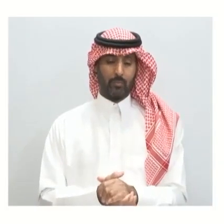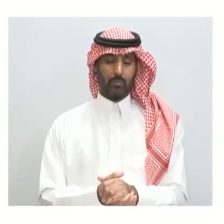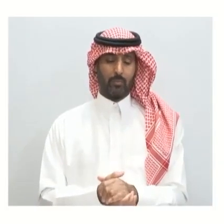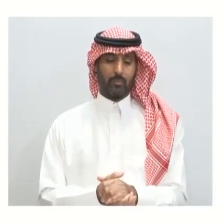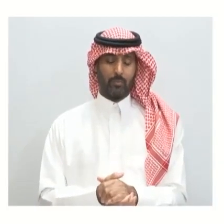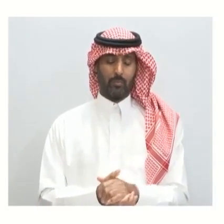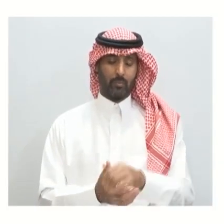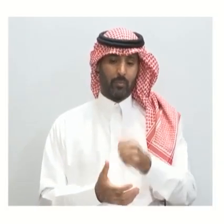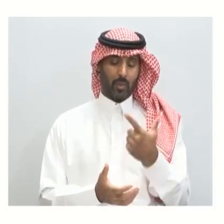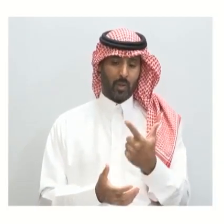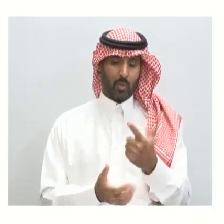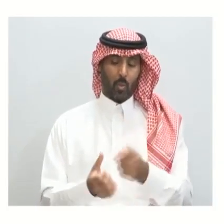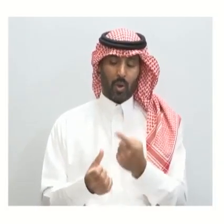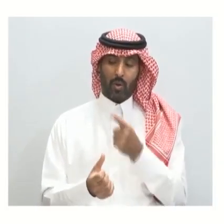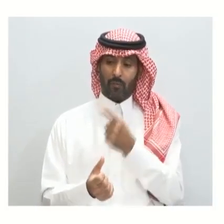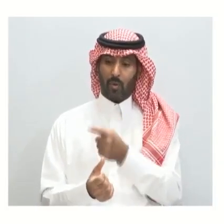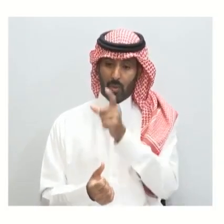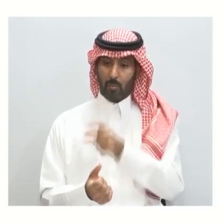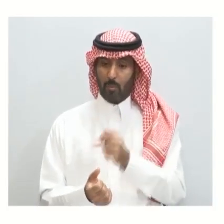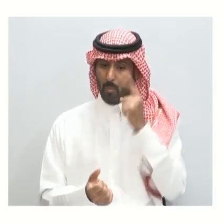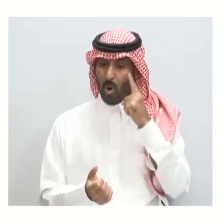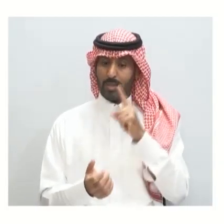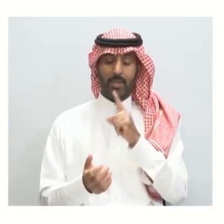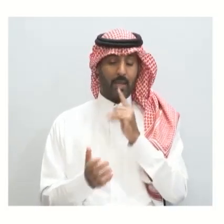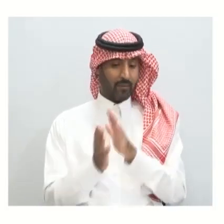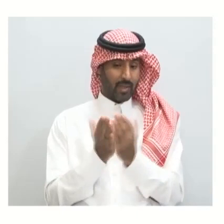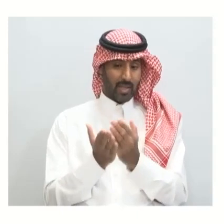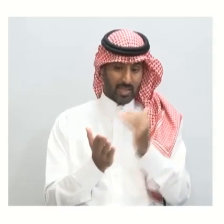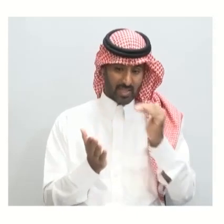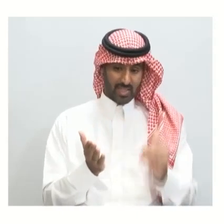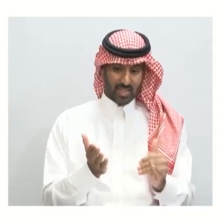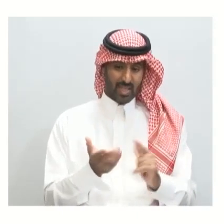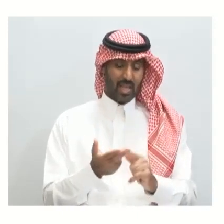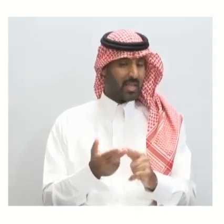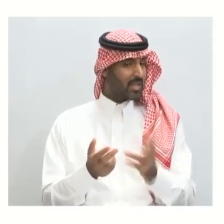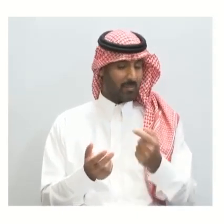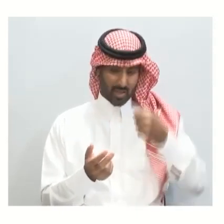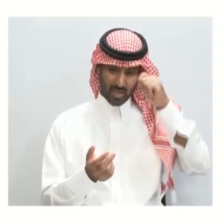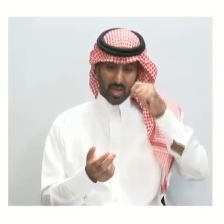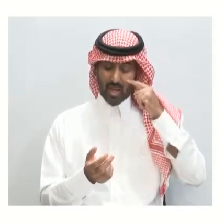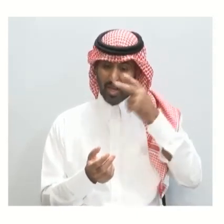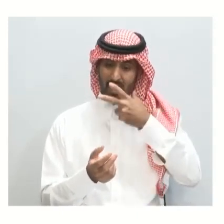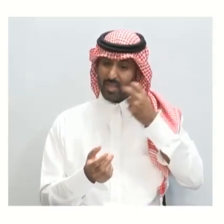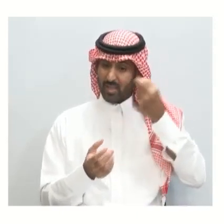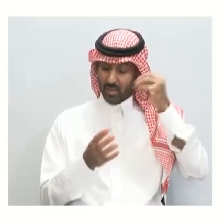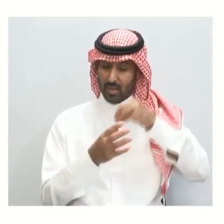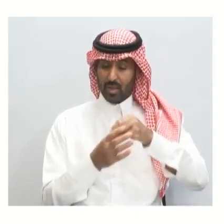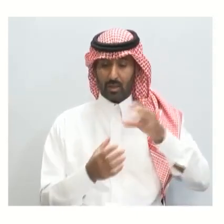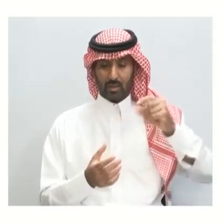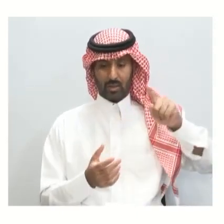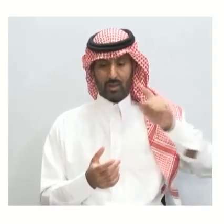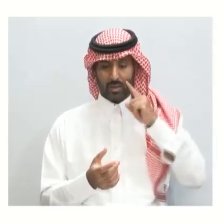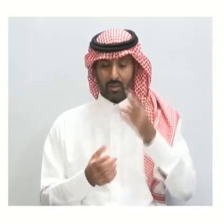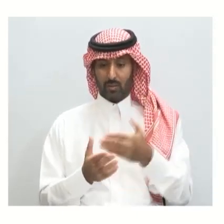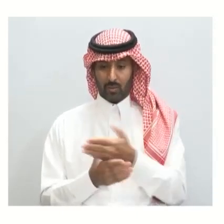We have number seven. One of the most famous children's books by Dr. Seuss is The Cat in the Hat. Blank are one fish,